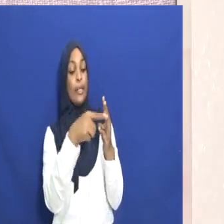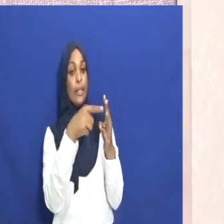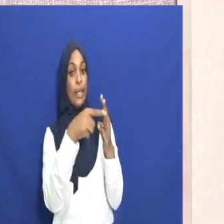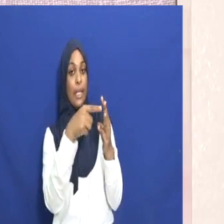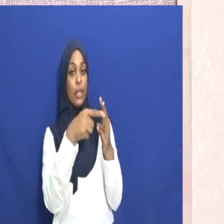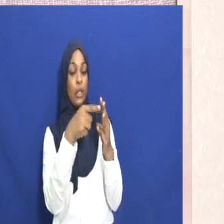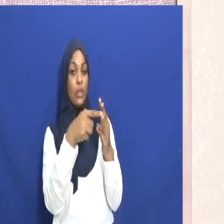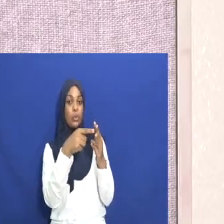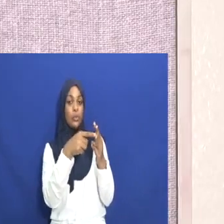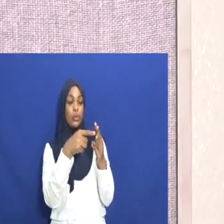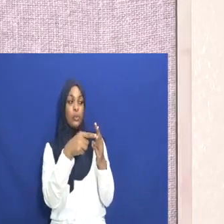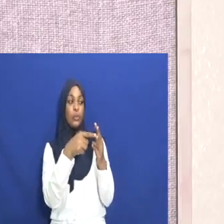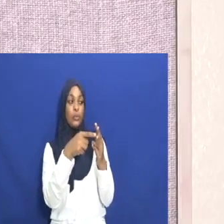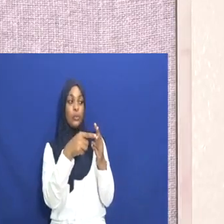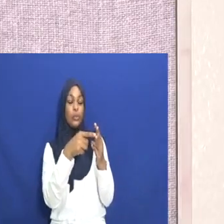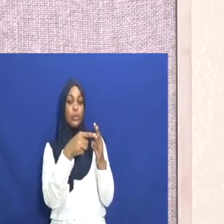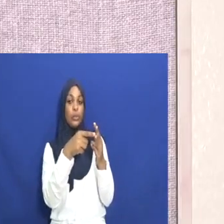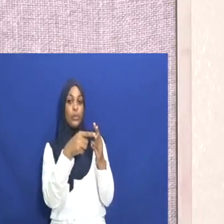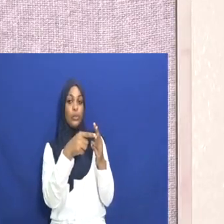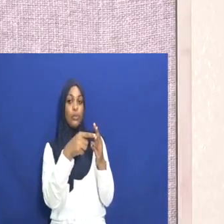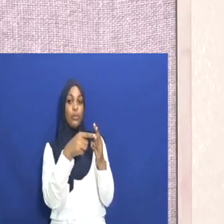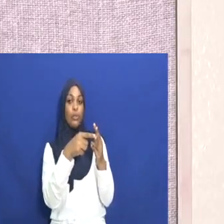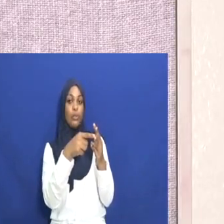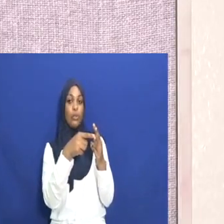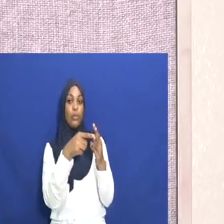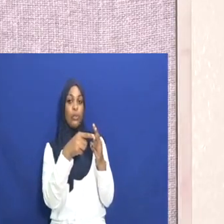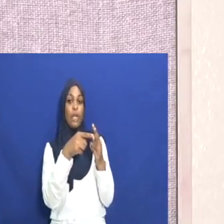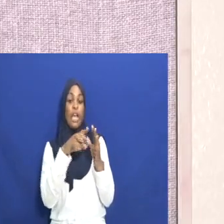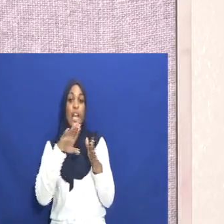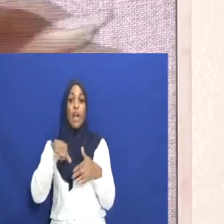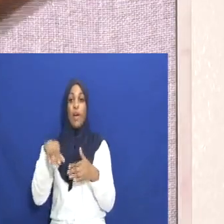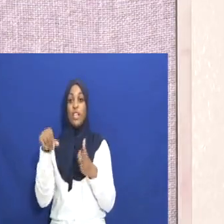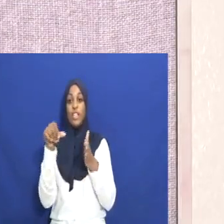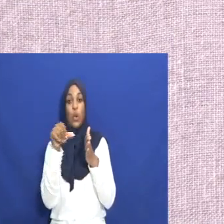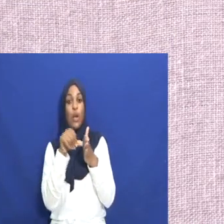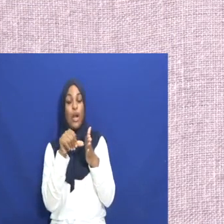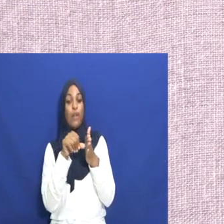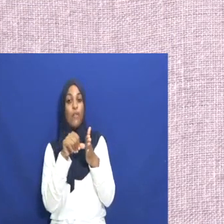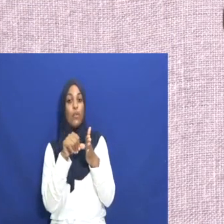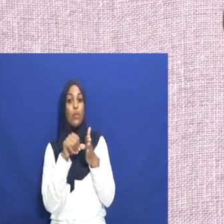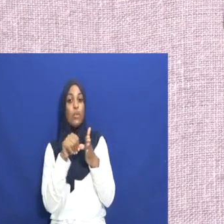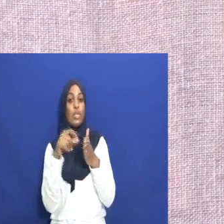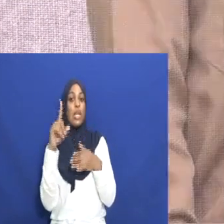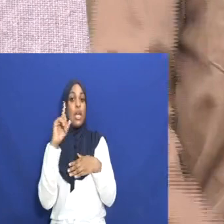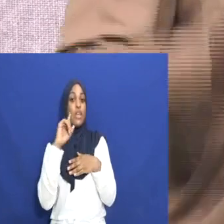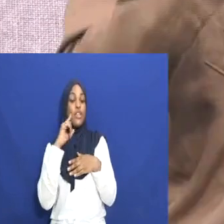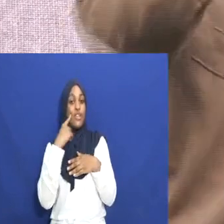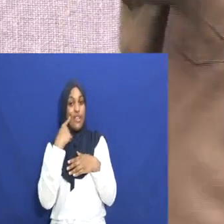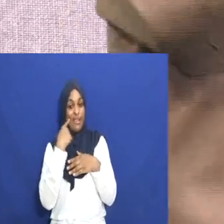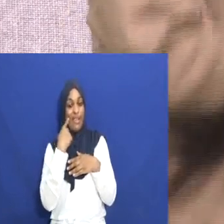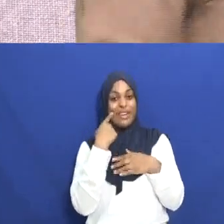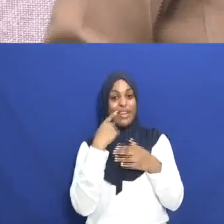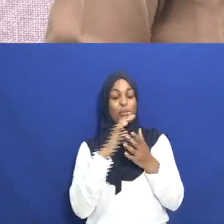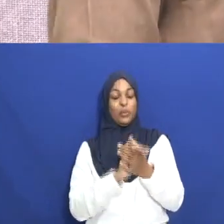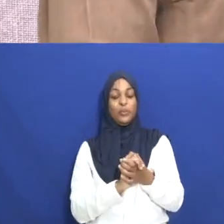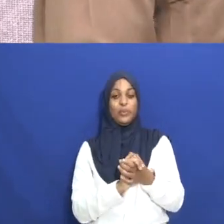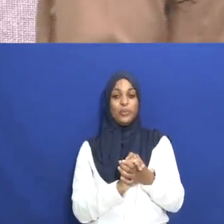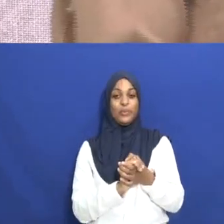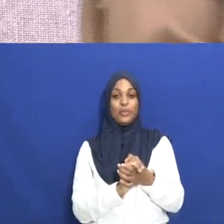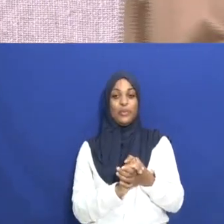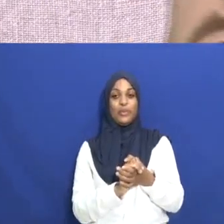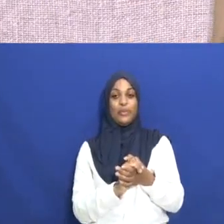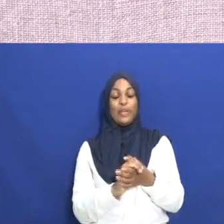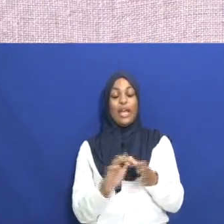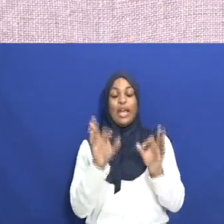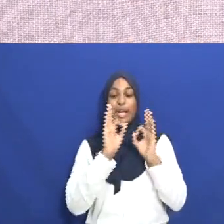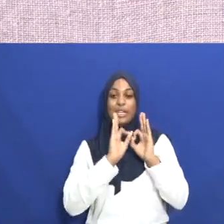is left for you, student. So try to read this. Well done.